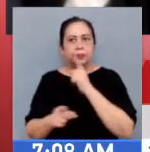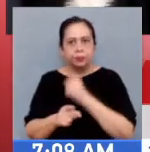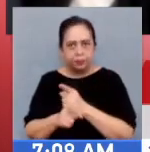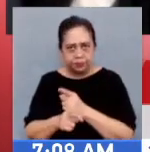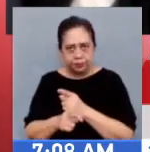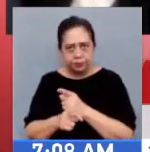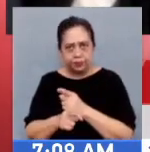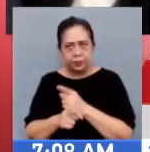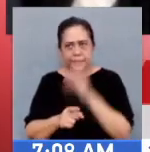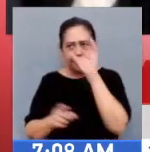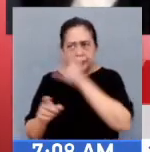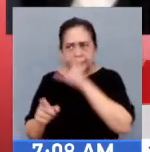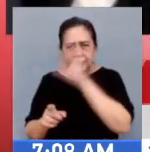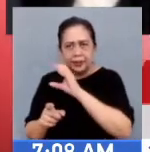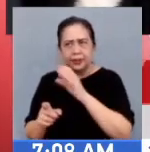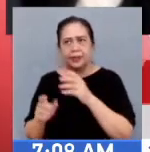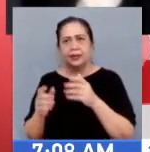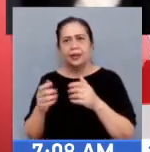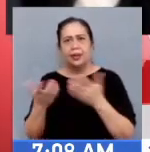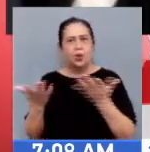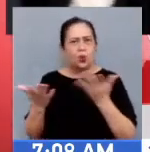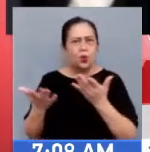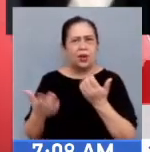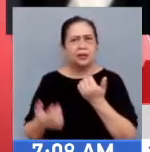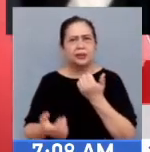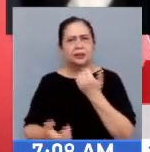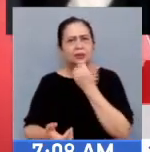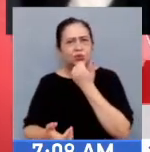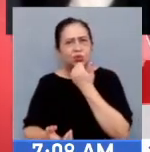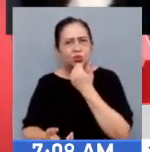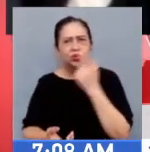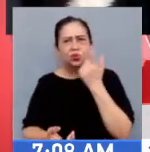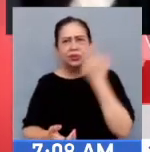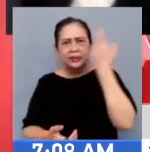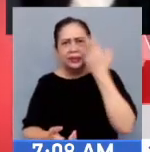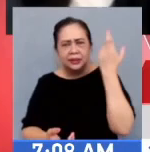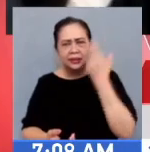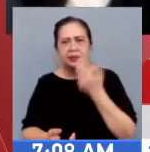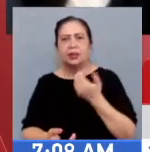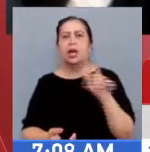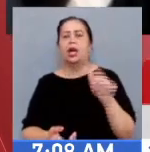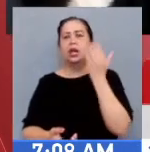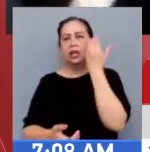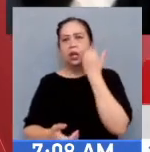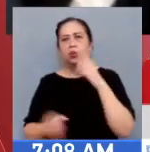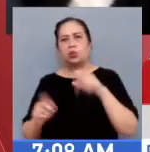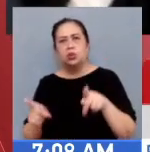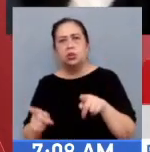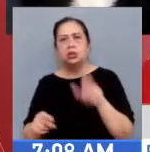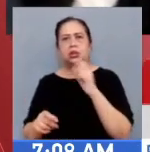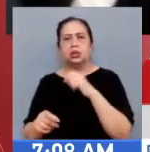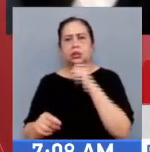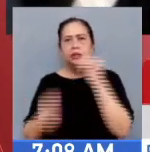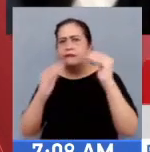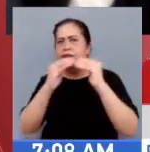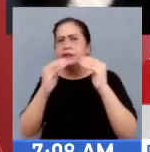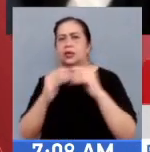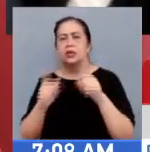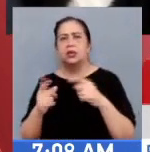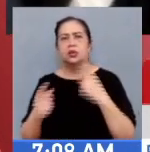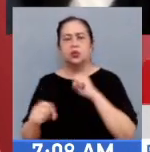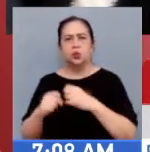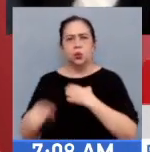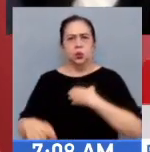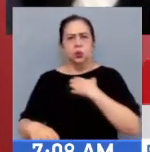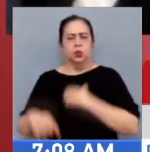rooting, no? Looking at the roots of insurgency, mm-hmm. yung lack of opportunity, yung injustice na hindi na-address, no? Mm-hmm.